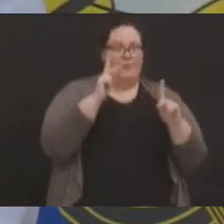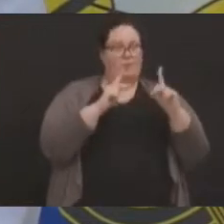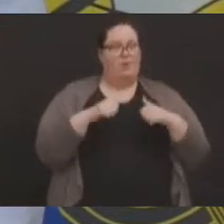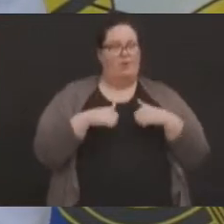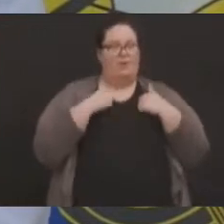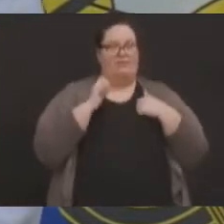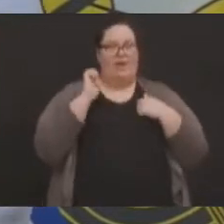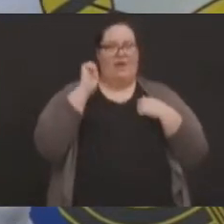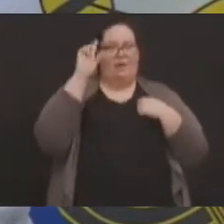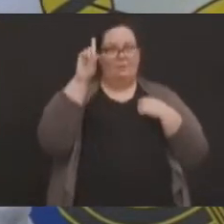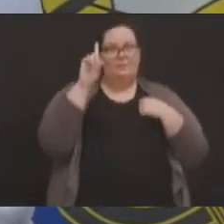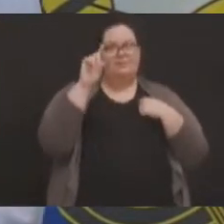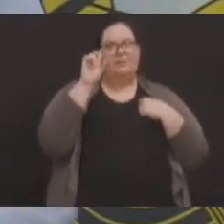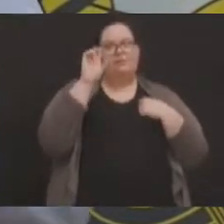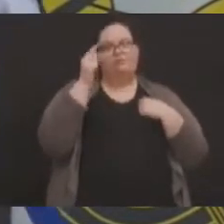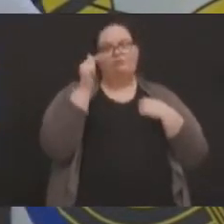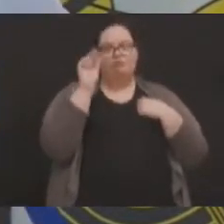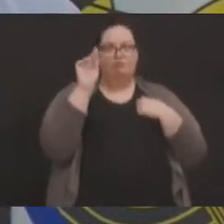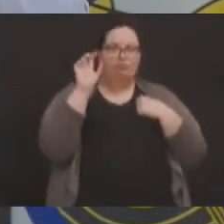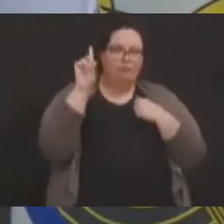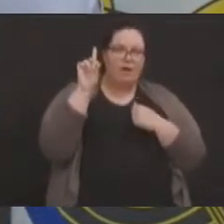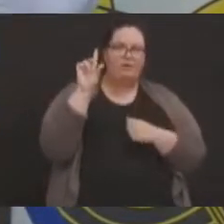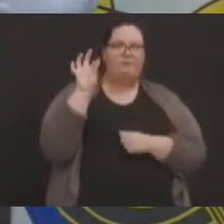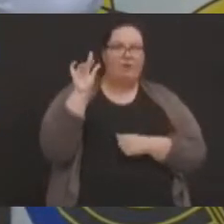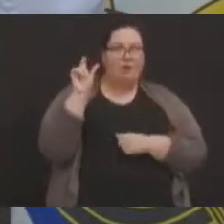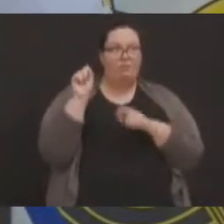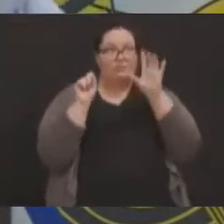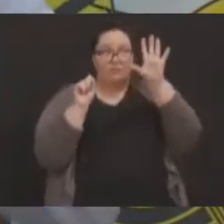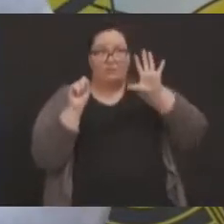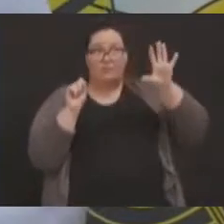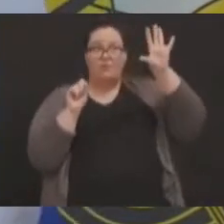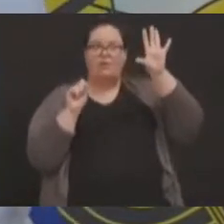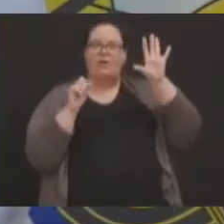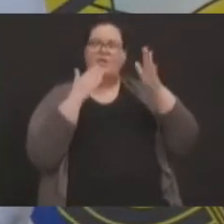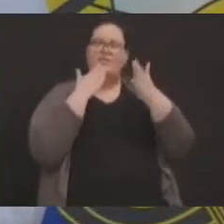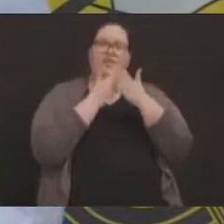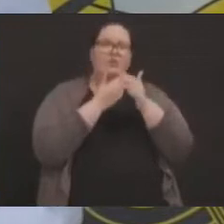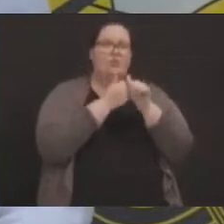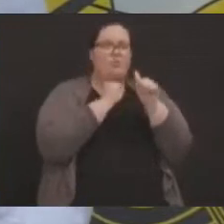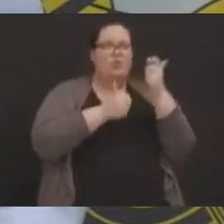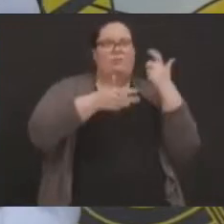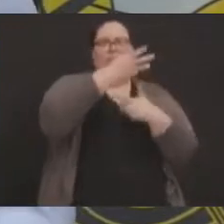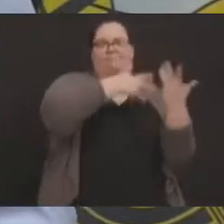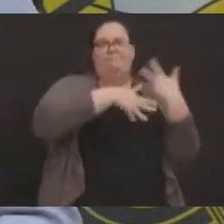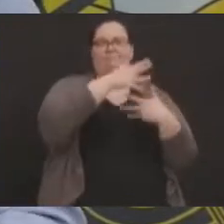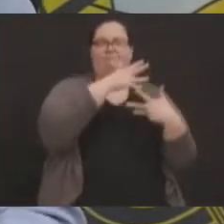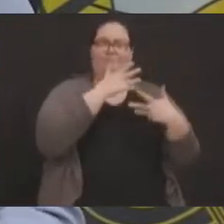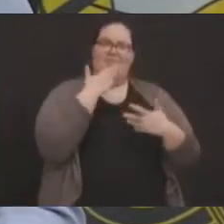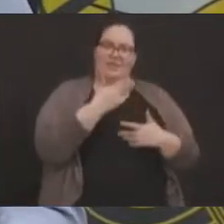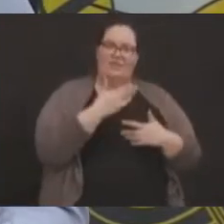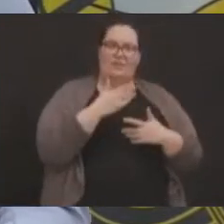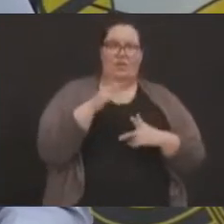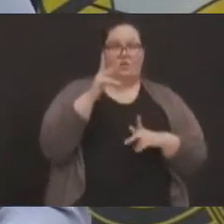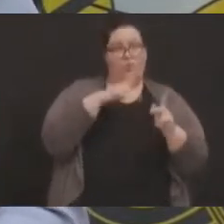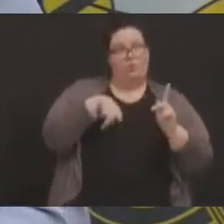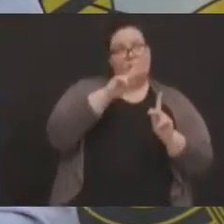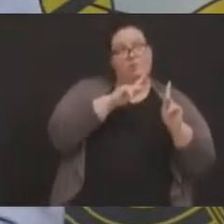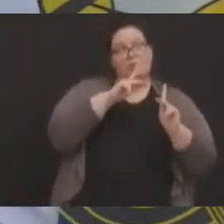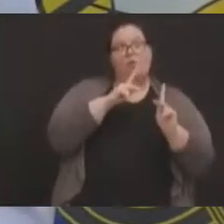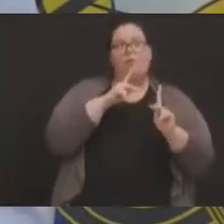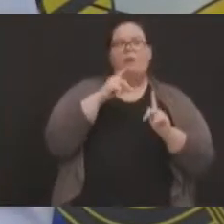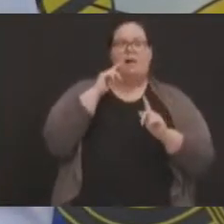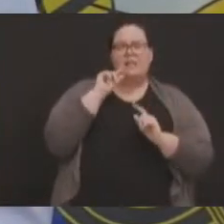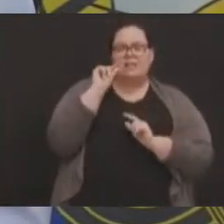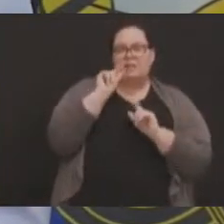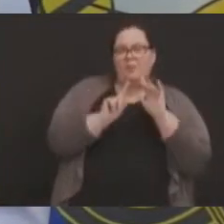sought testing when symptoms emerge. This is what's helping us get the numbers under control. These actions are helping to